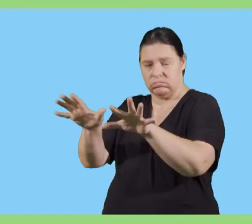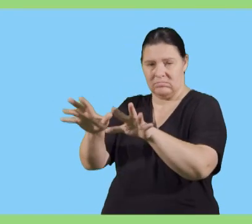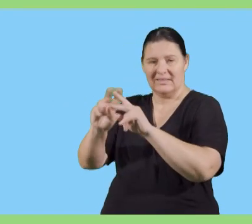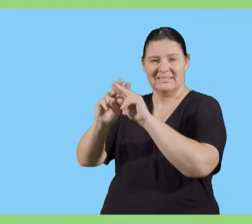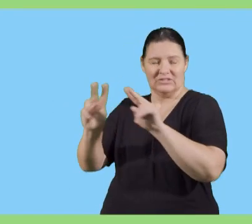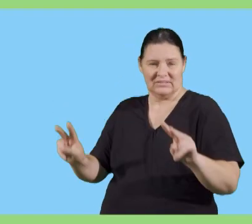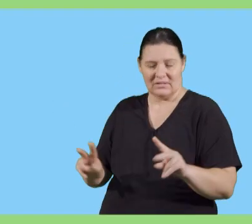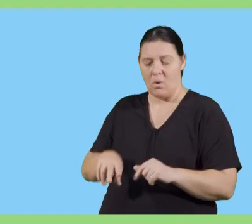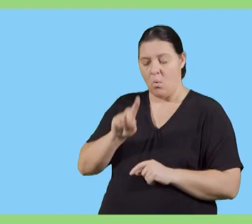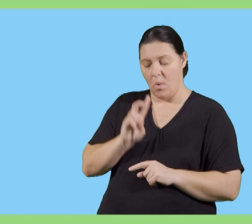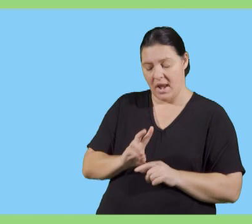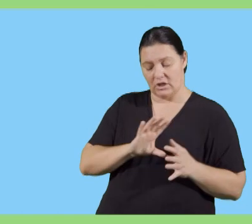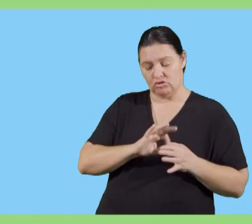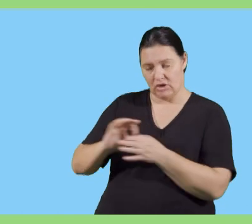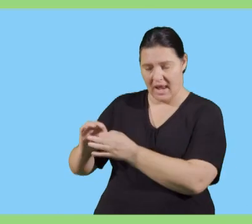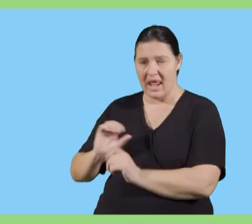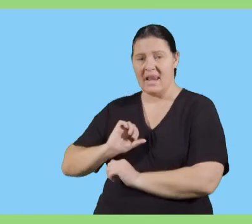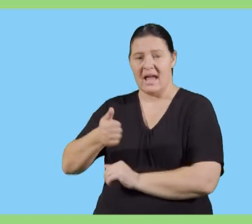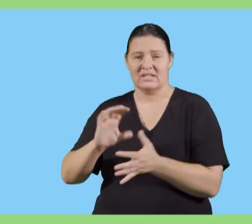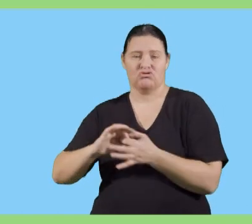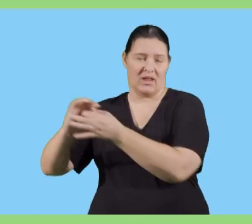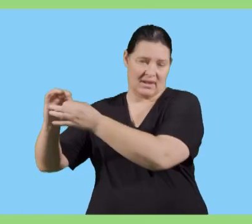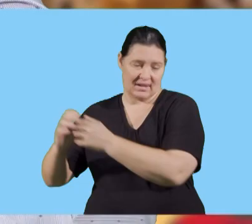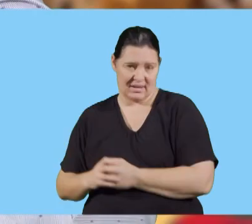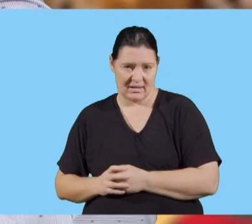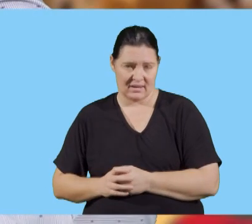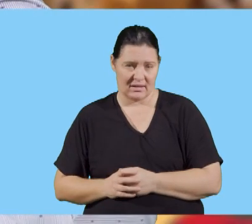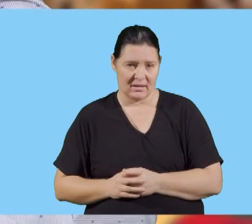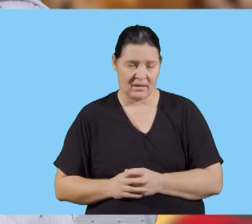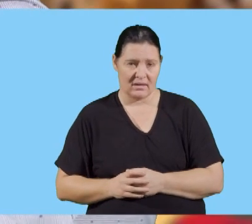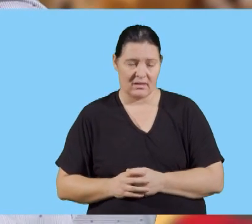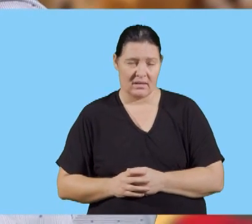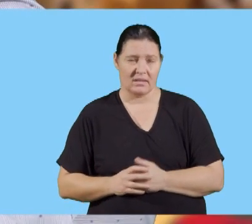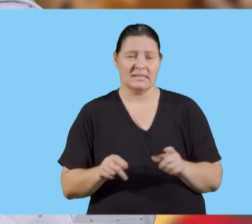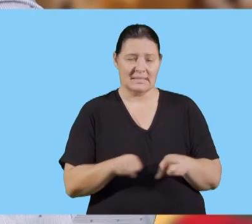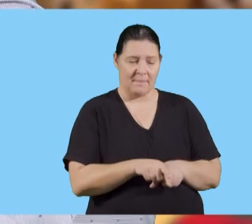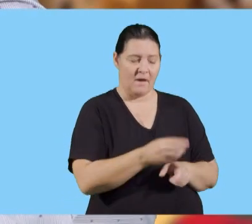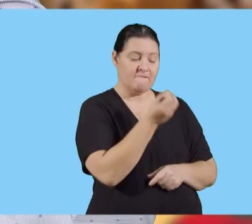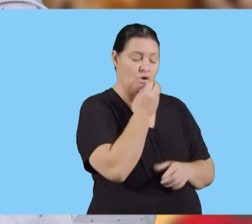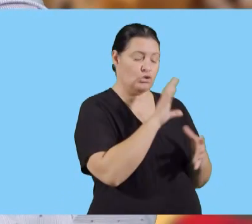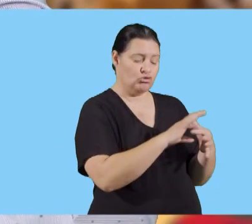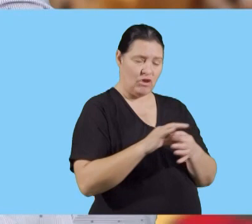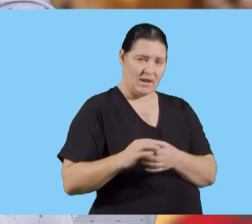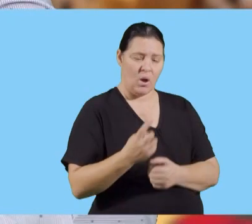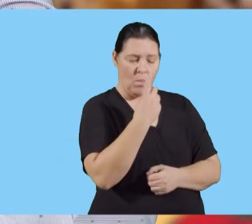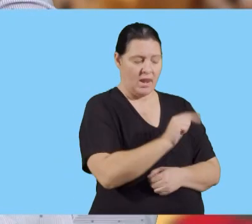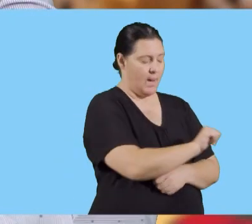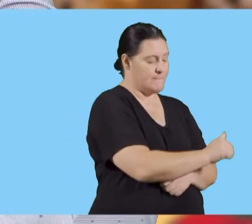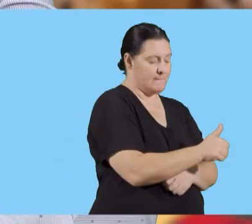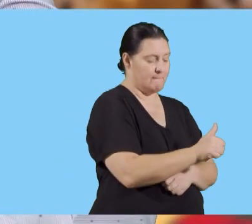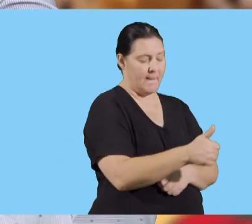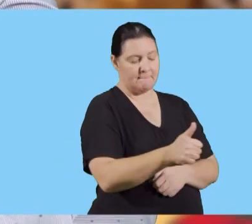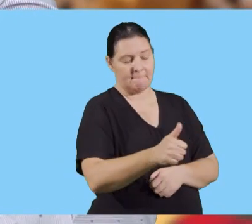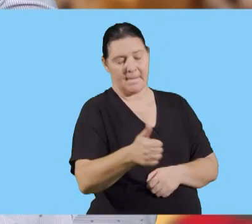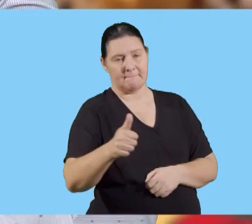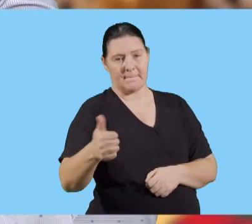of energy from one food chain to the next. And the food chain speaks about the transfer of